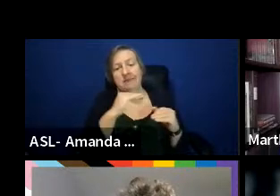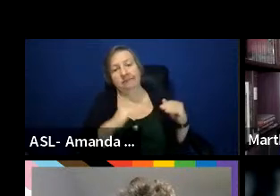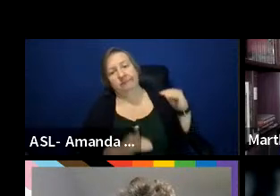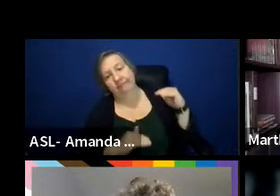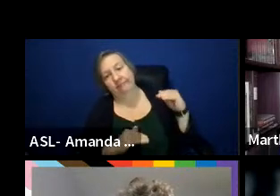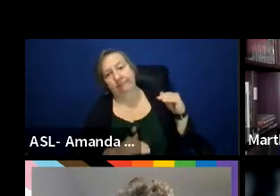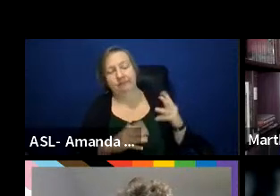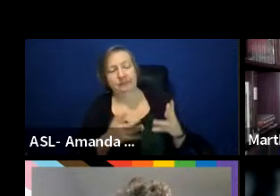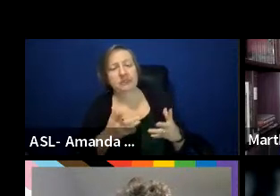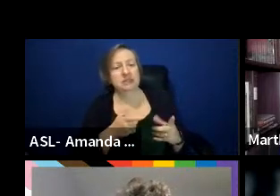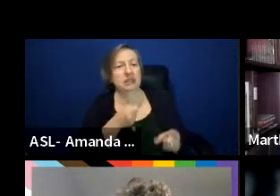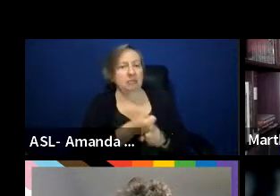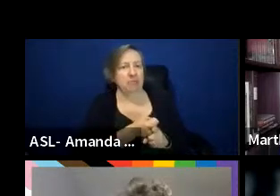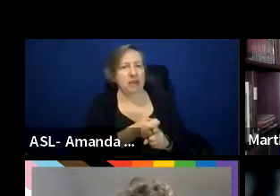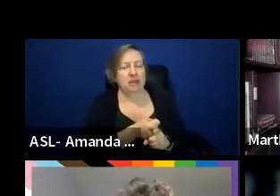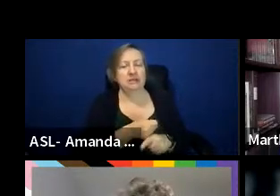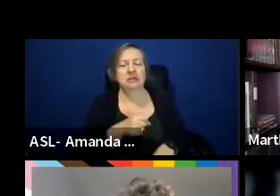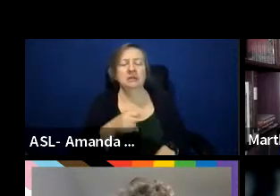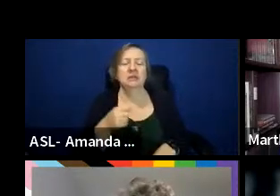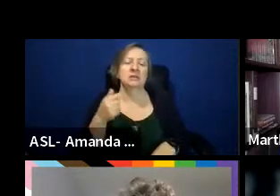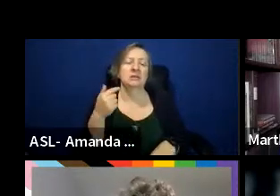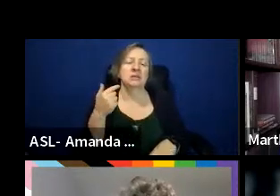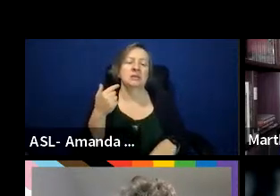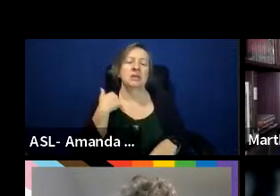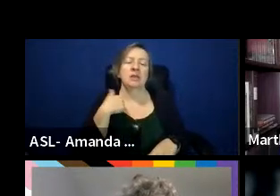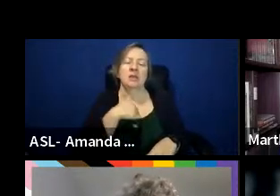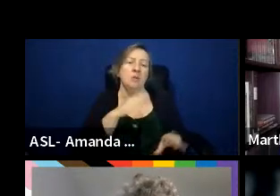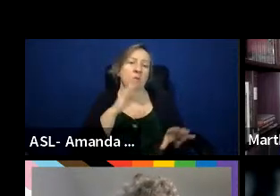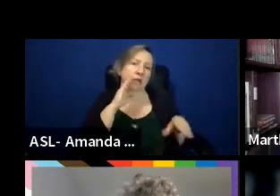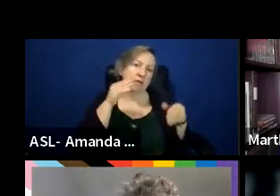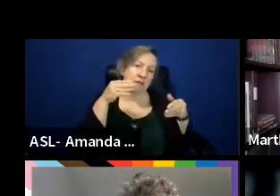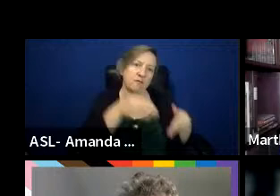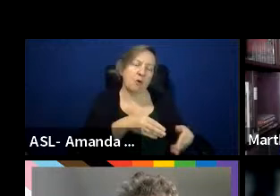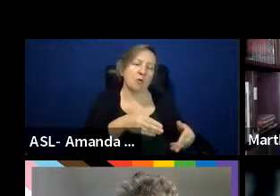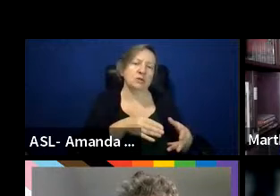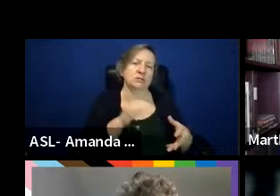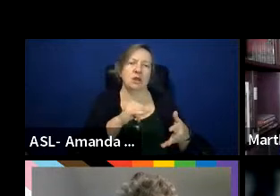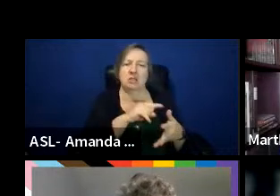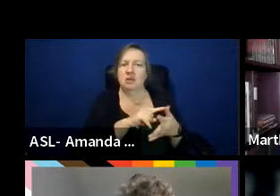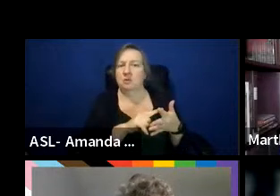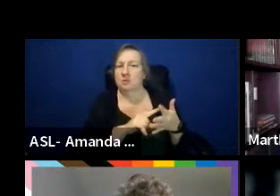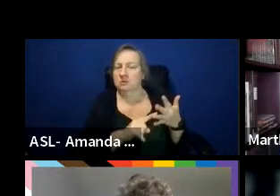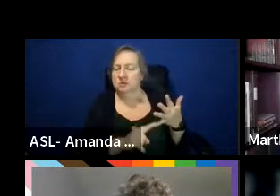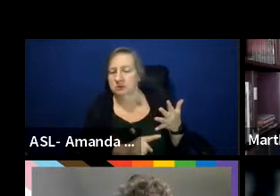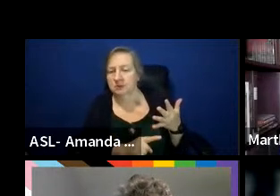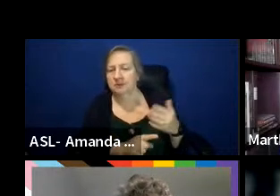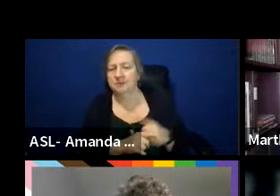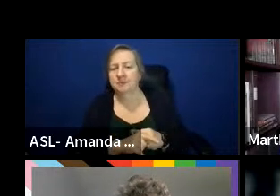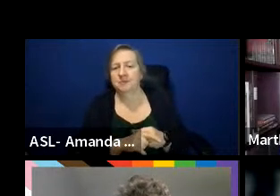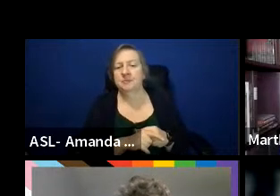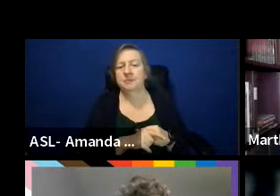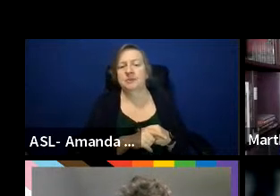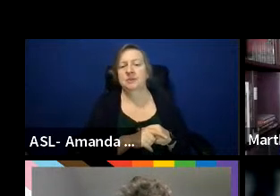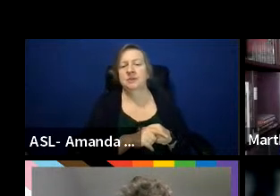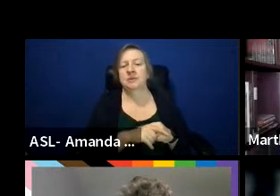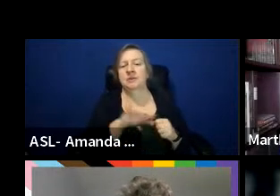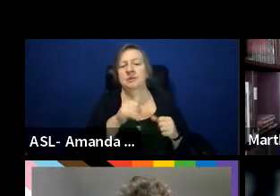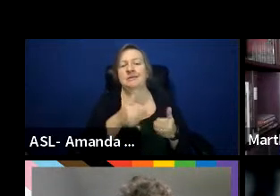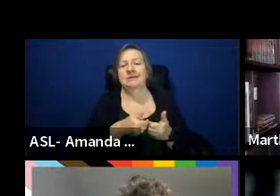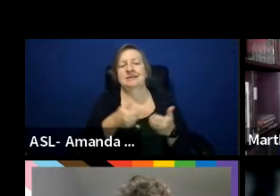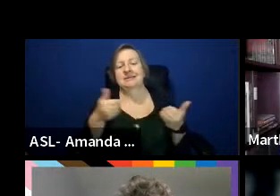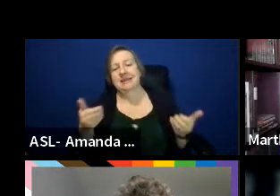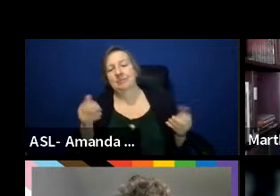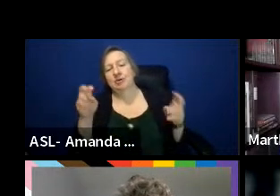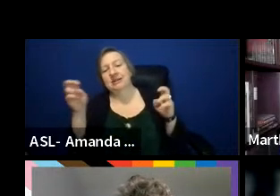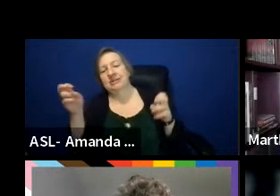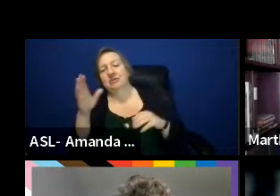impact? And so we did focus specifically on those things, but that's a separate issue